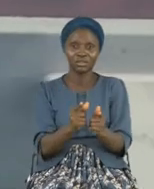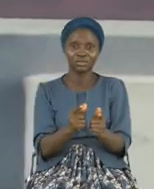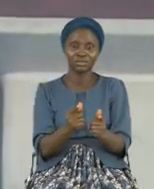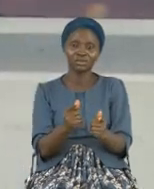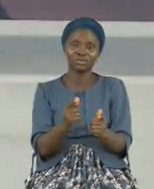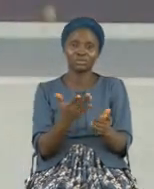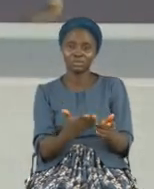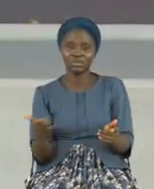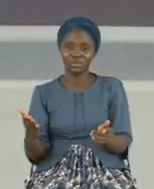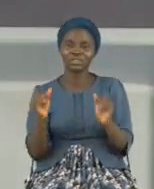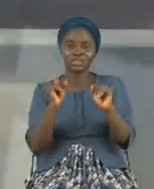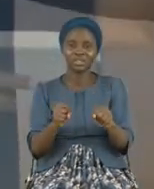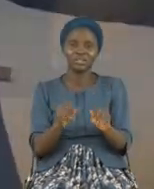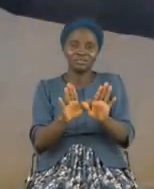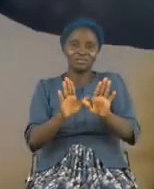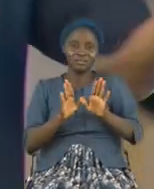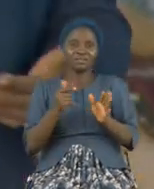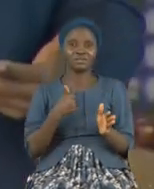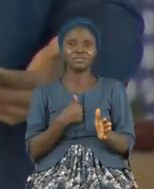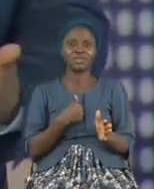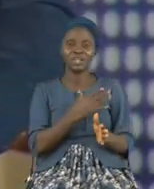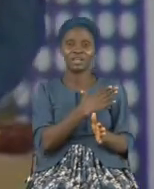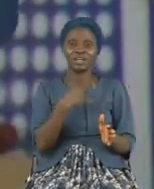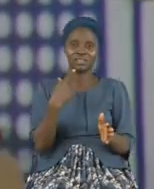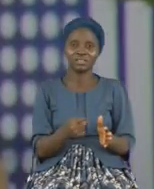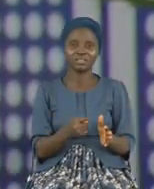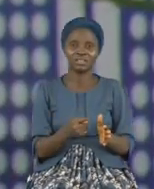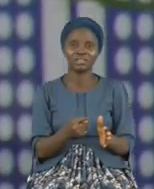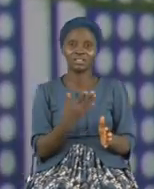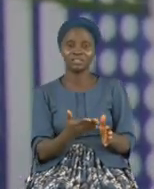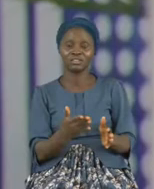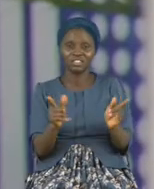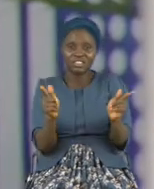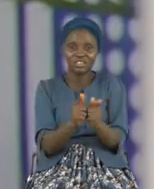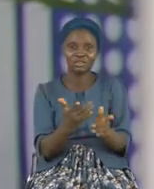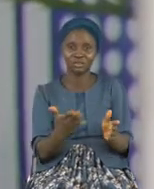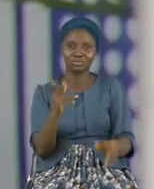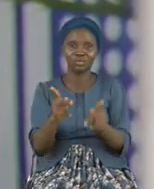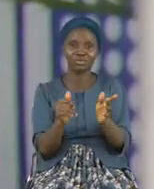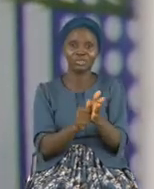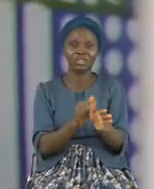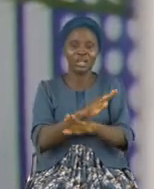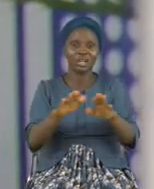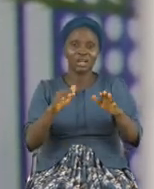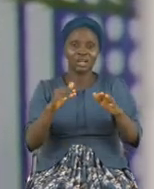the little puny people that have no power, they can't stop my mouth,